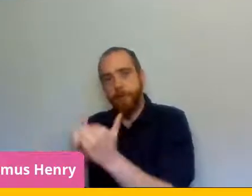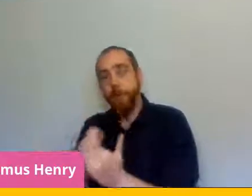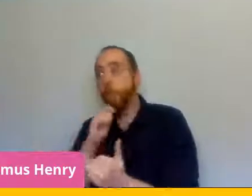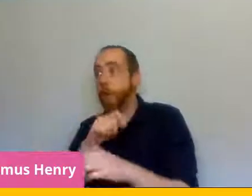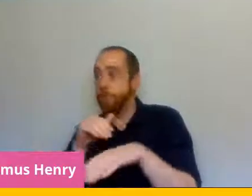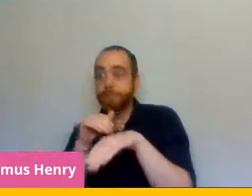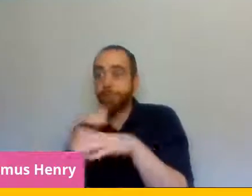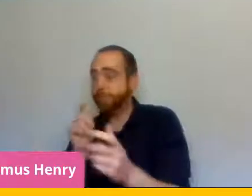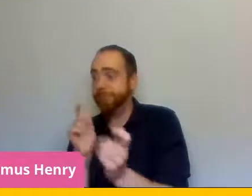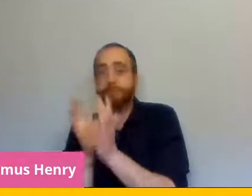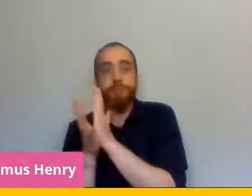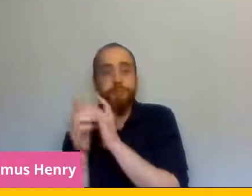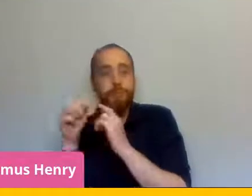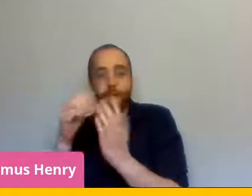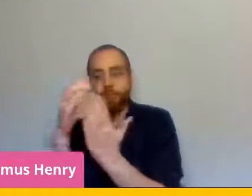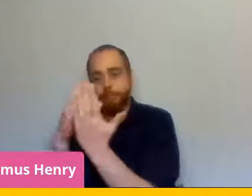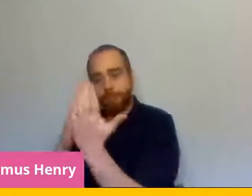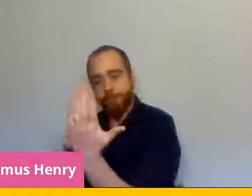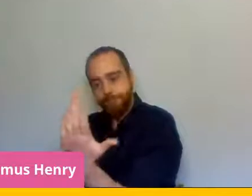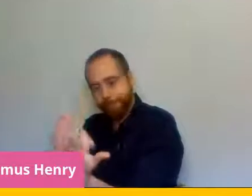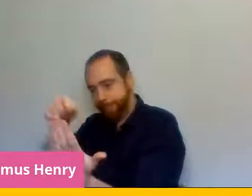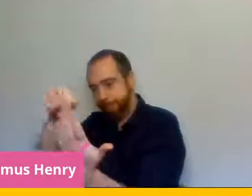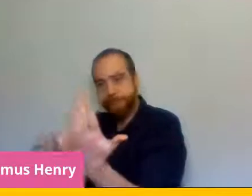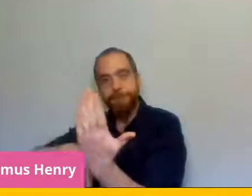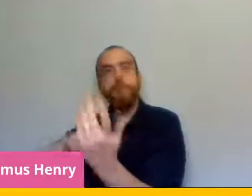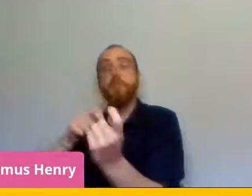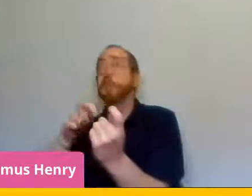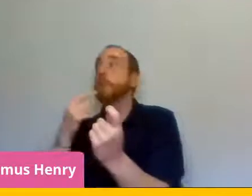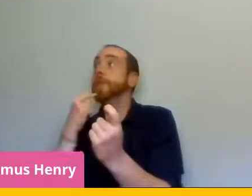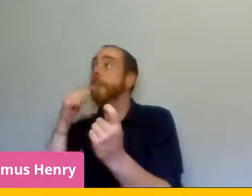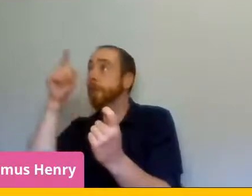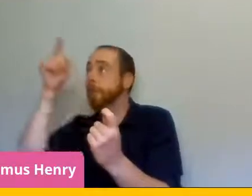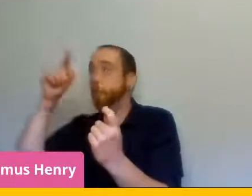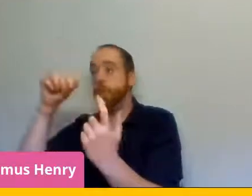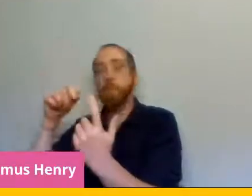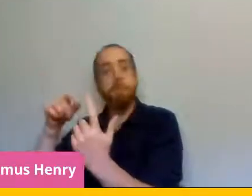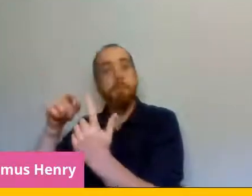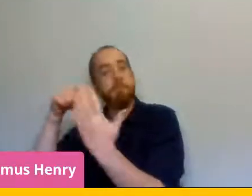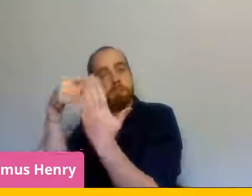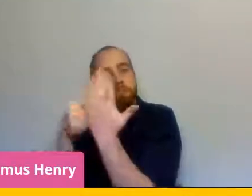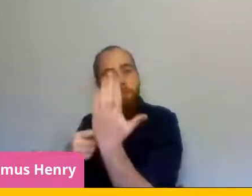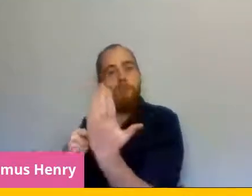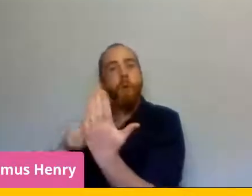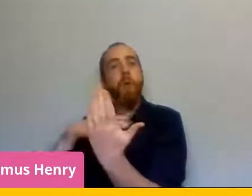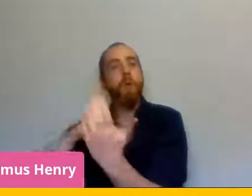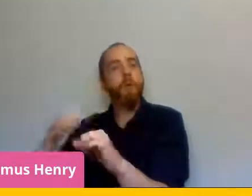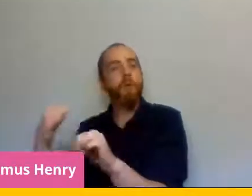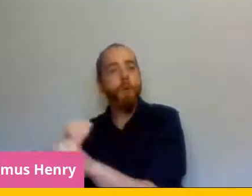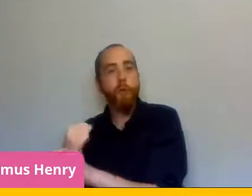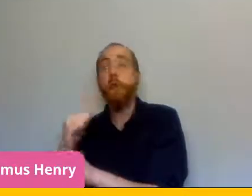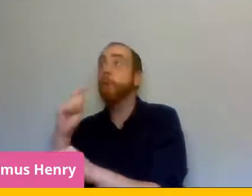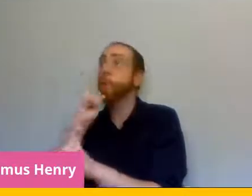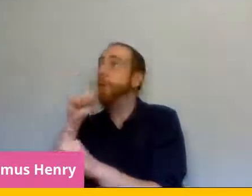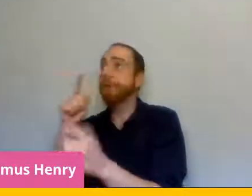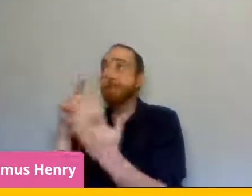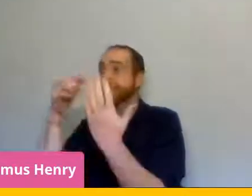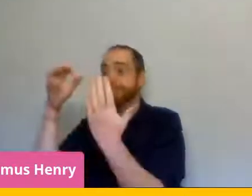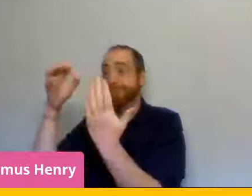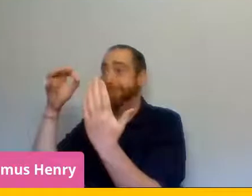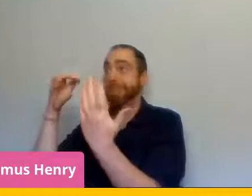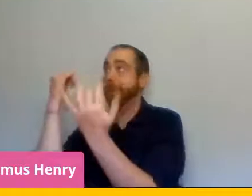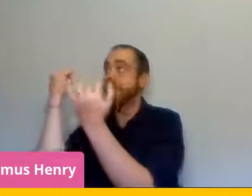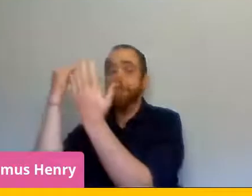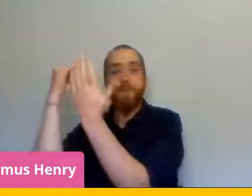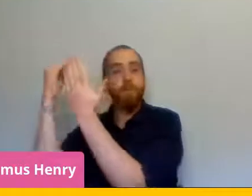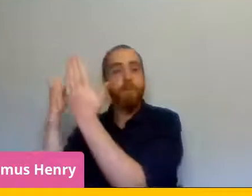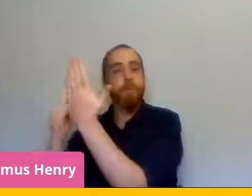your curriculum and decolonise it. All the things you say you want to do, you are undermining. All those 2-tick schemes you're in,